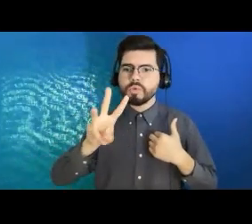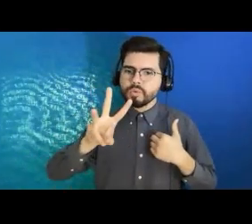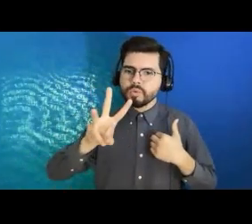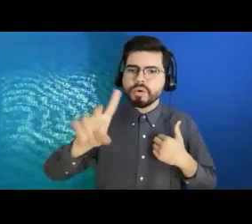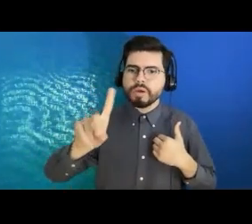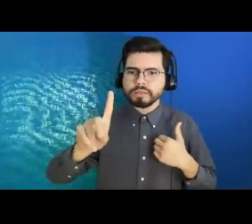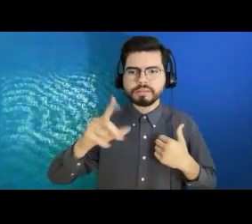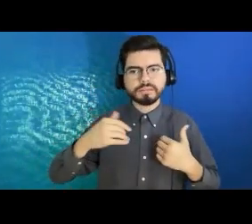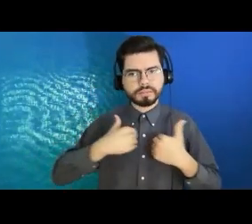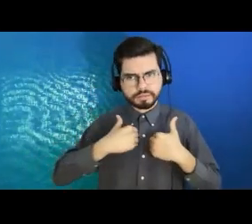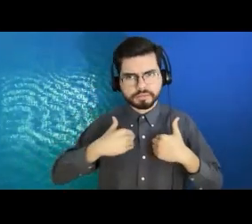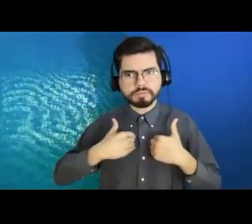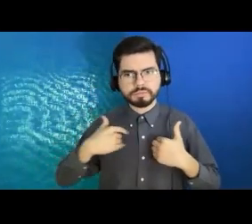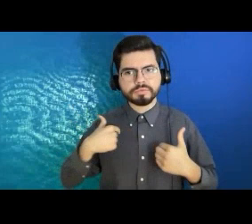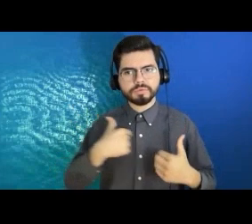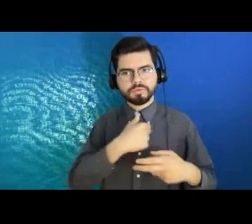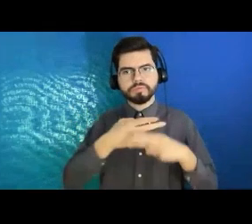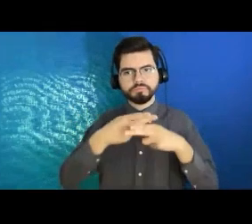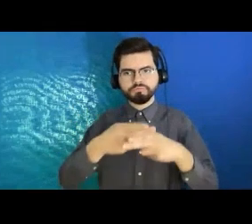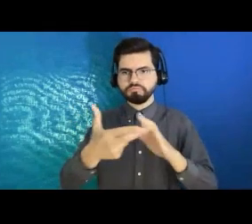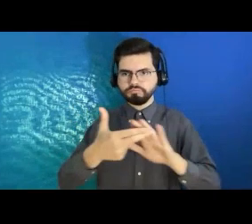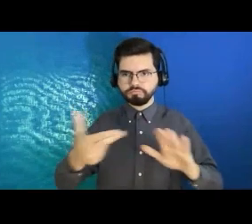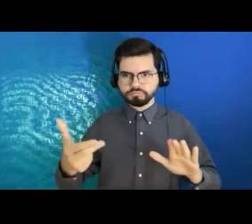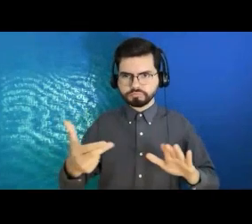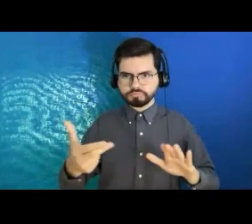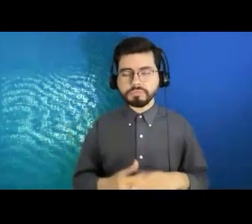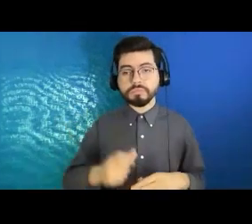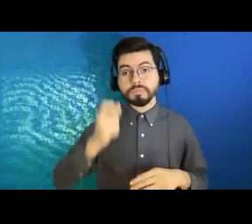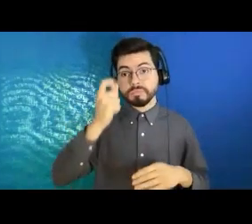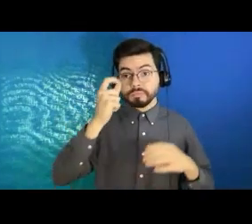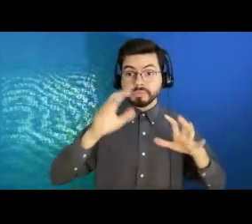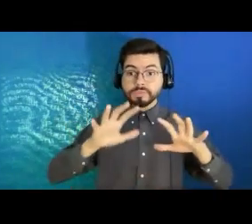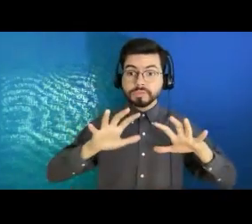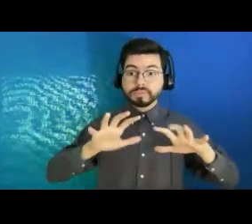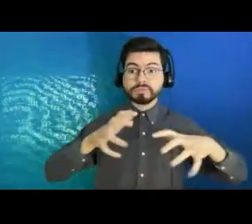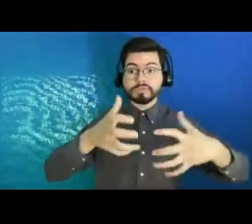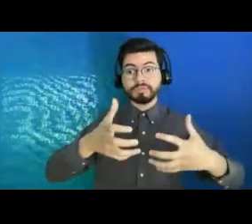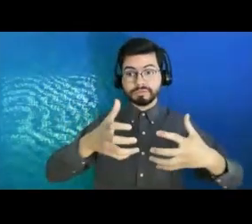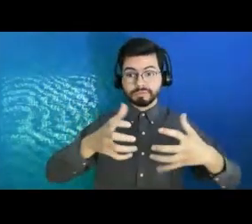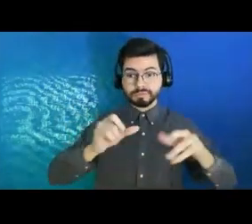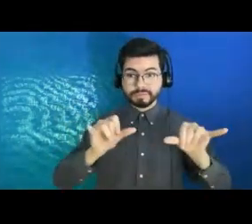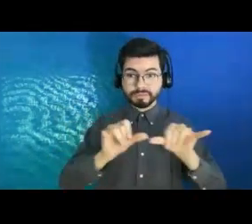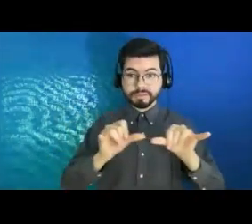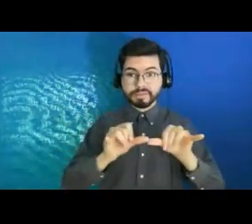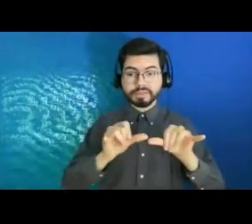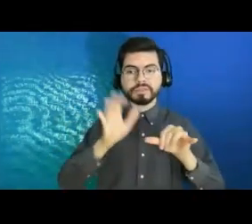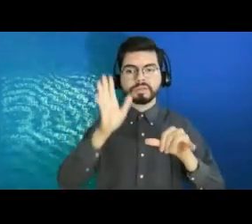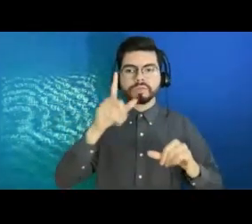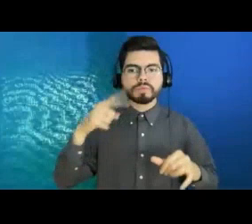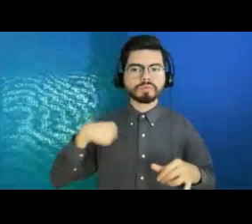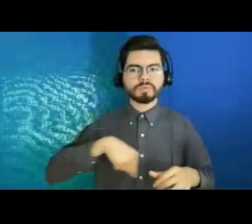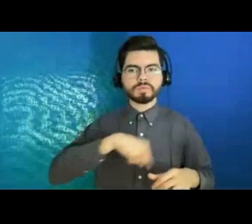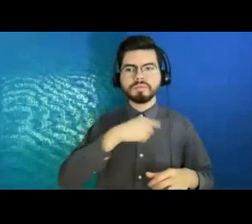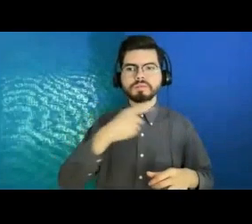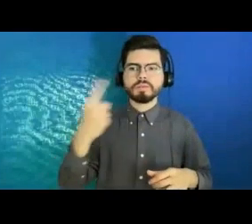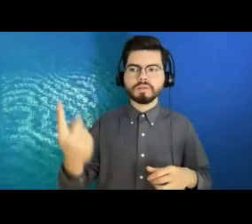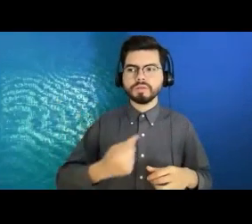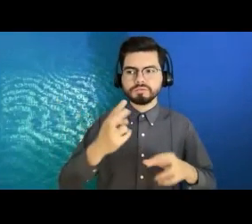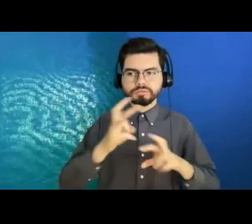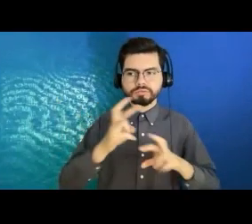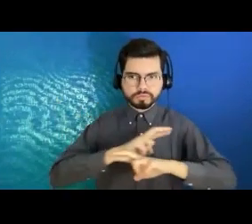to be variations in what the population size is. But we will always be there when the animals